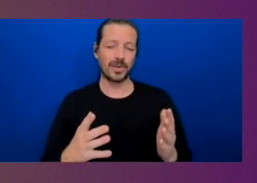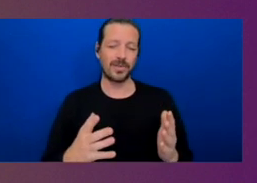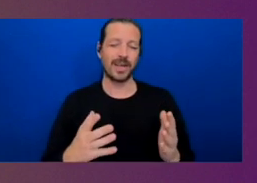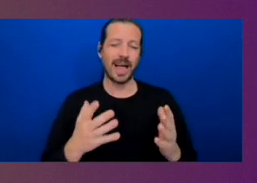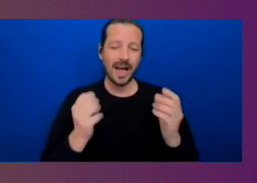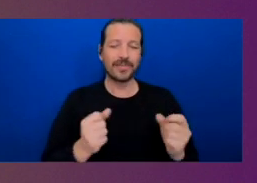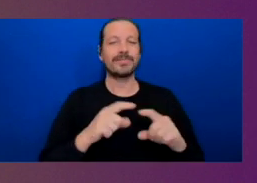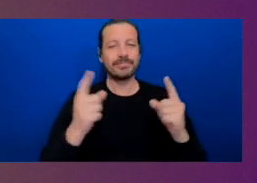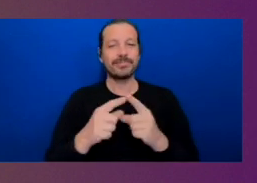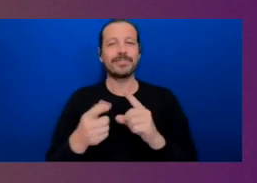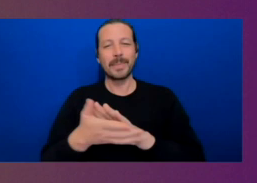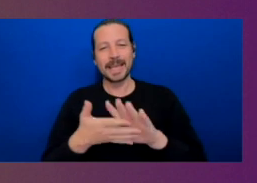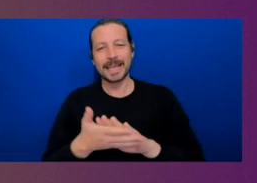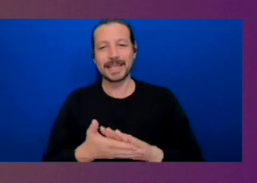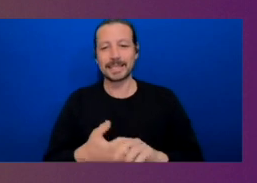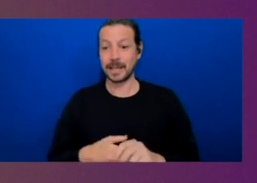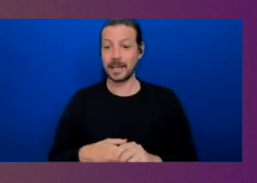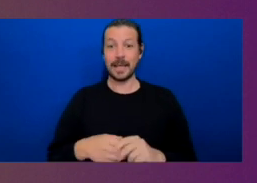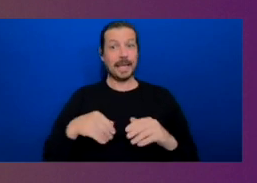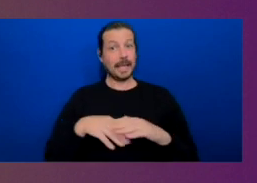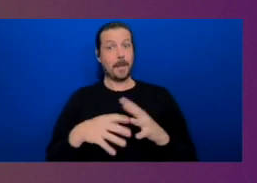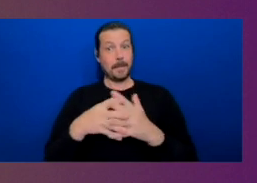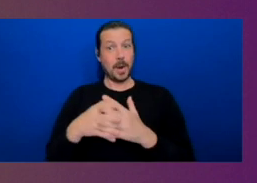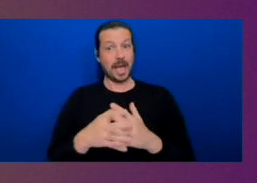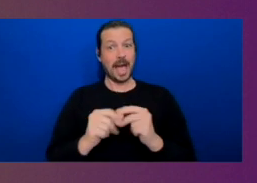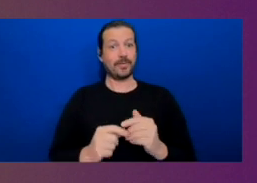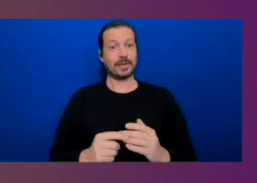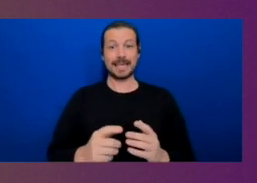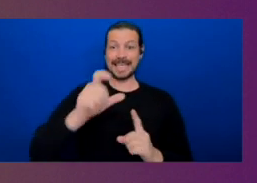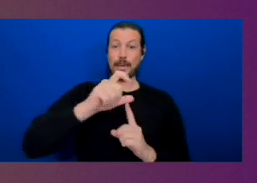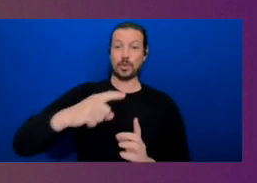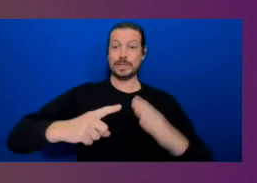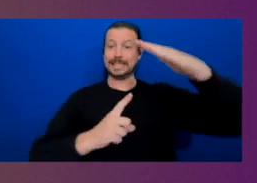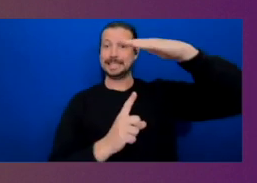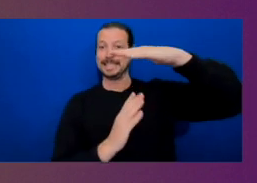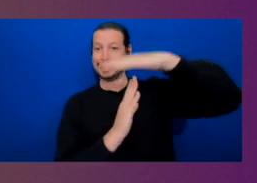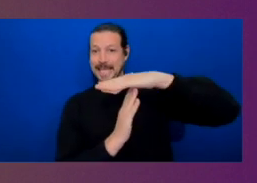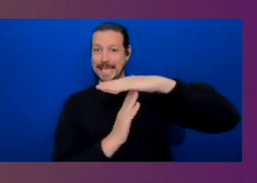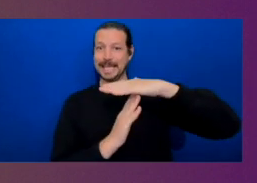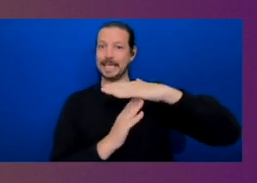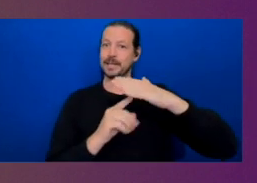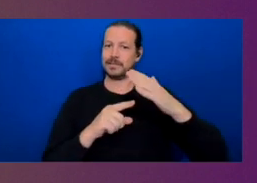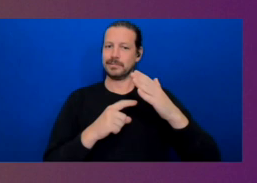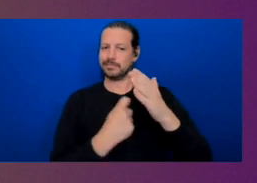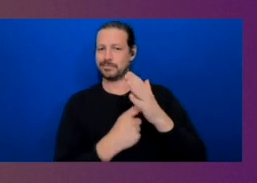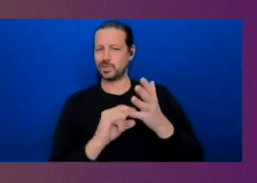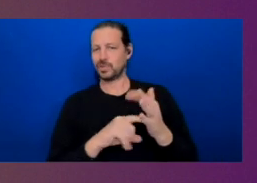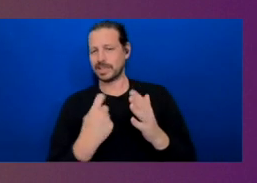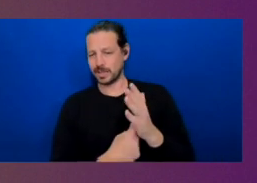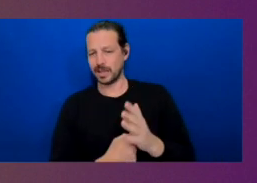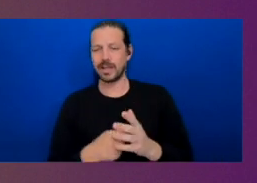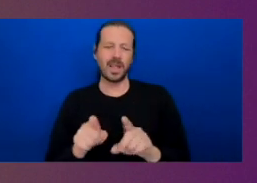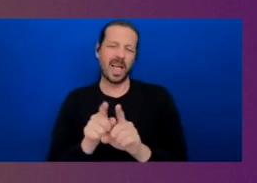meanings. In the US, there is a capital T trusted tester, which has to do with Section 508 testing, which is like website testing,